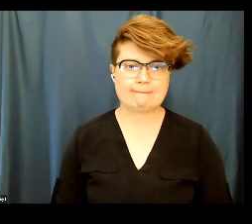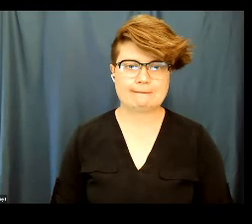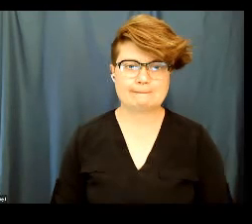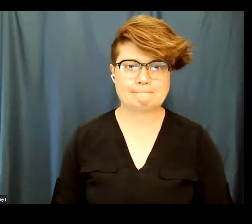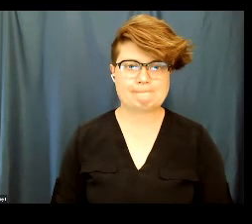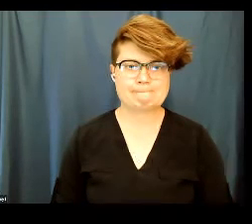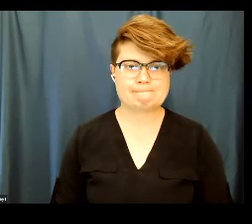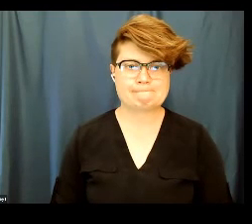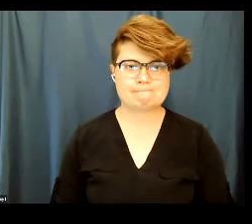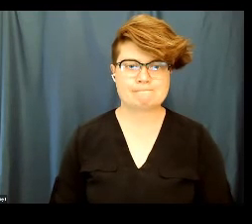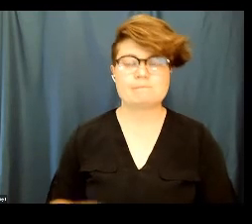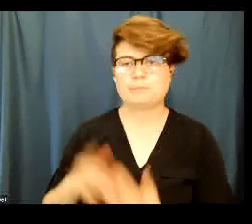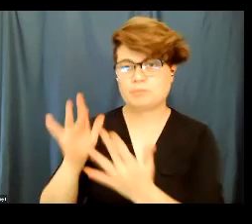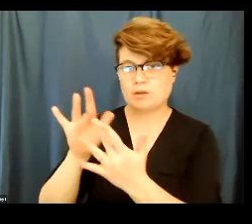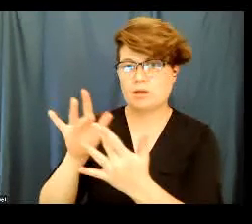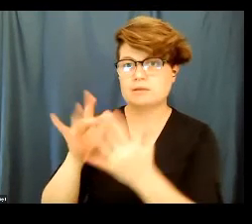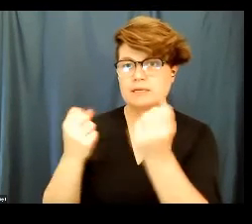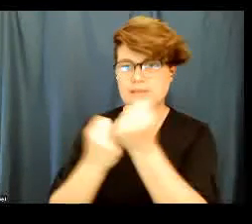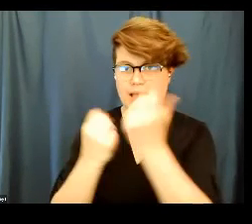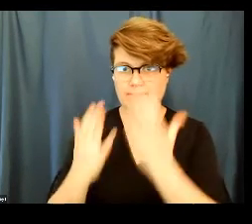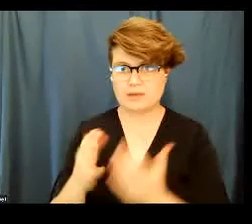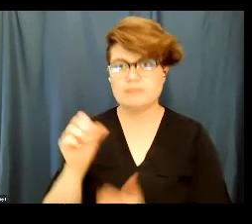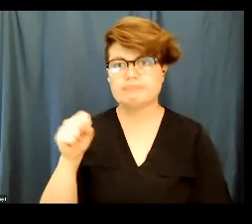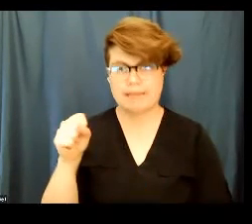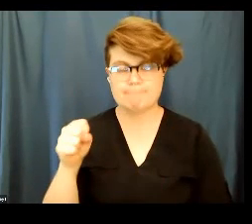Yeah, and they're contacting the advocate. Yeah, so the